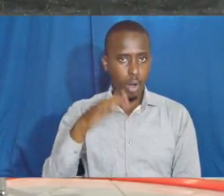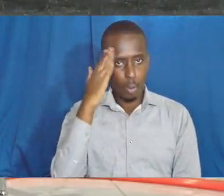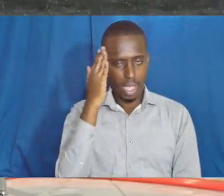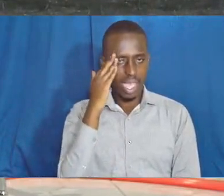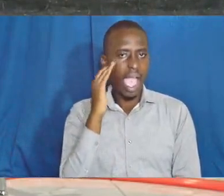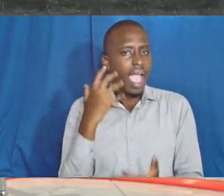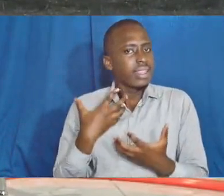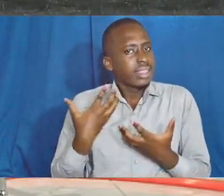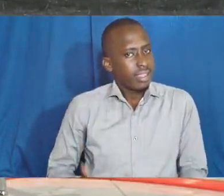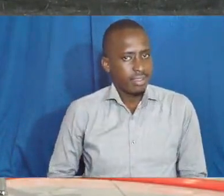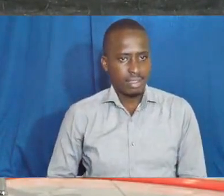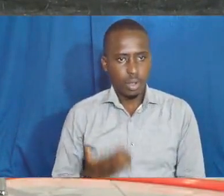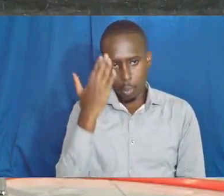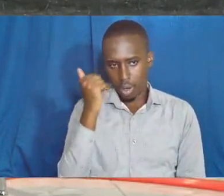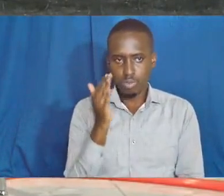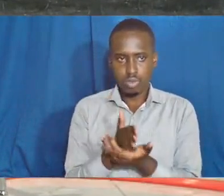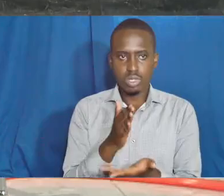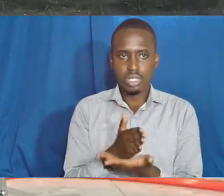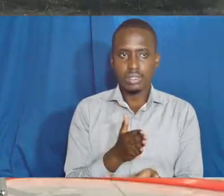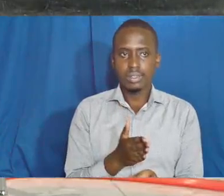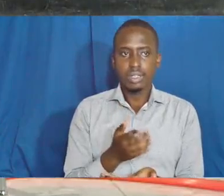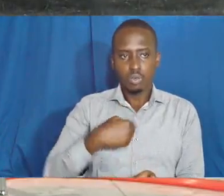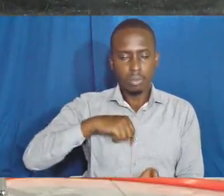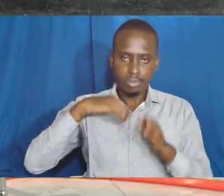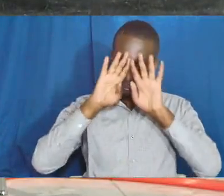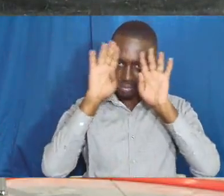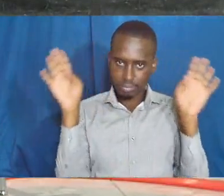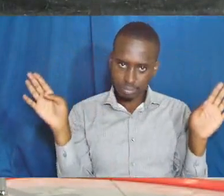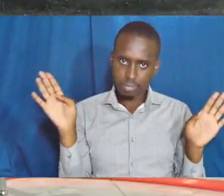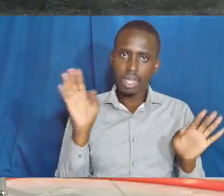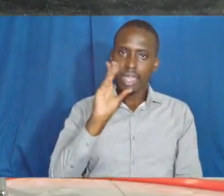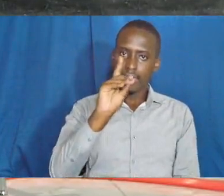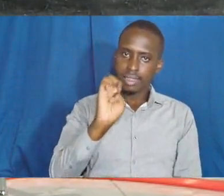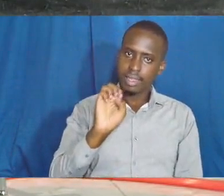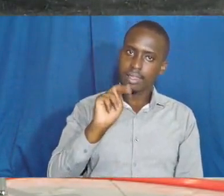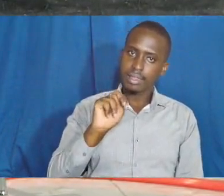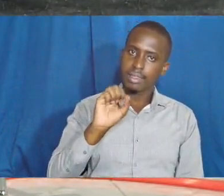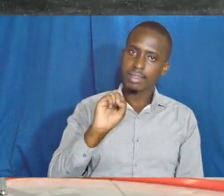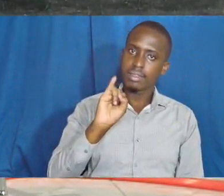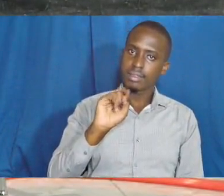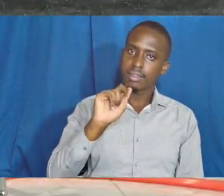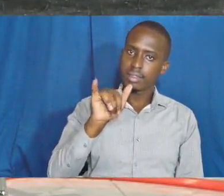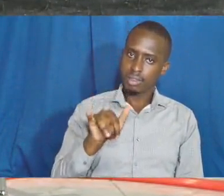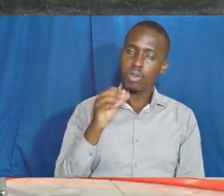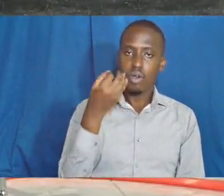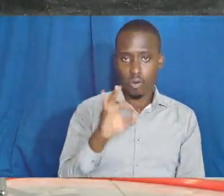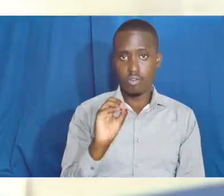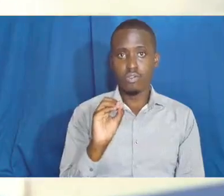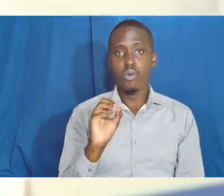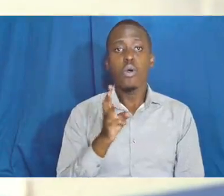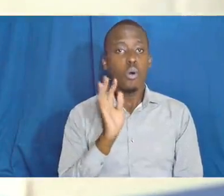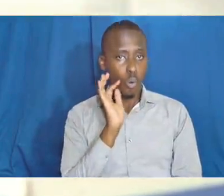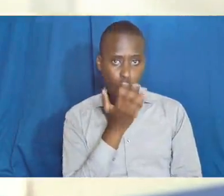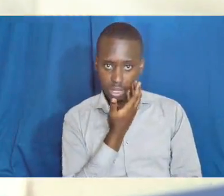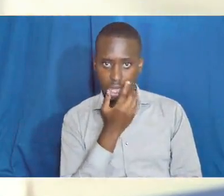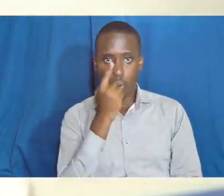density, because we are aware that the density of water is 1 cubic